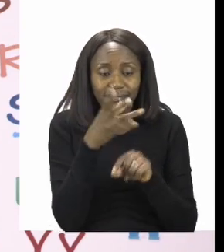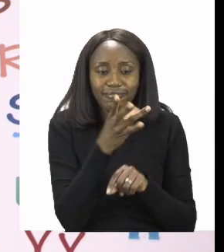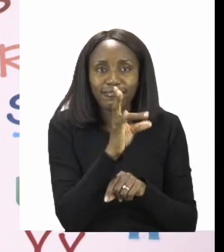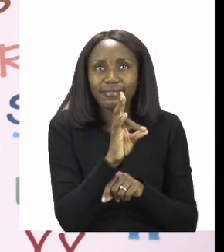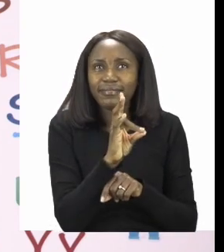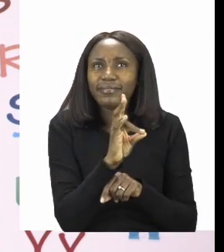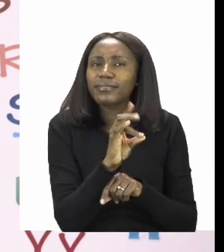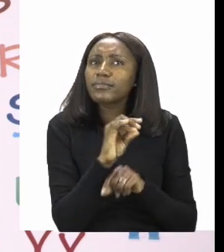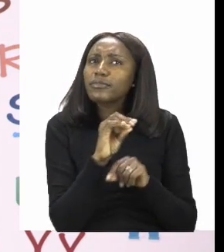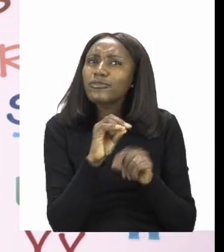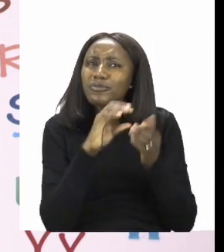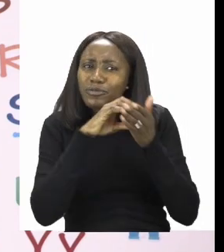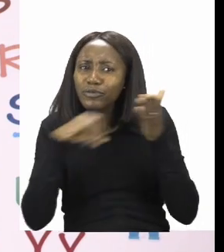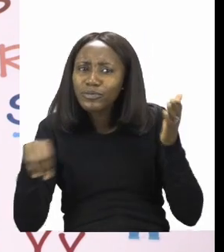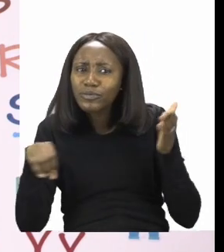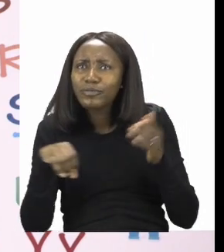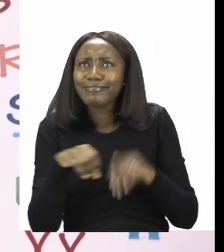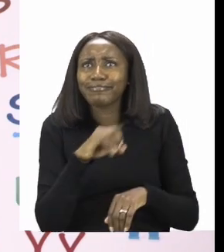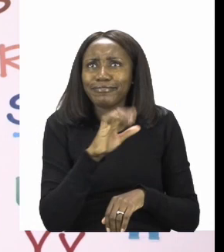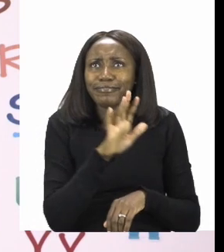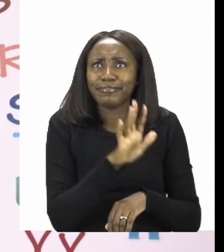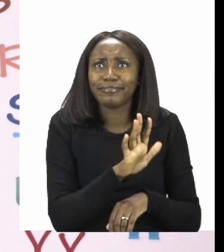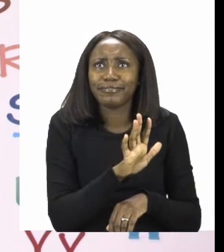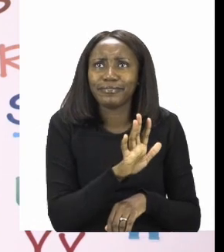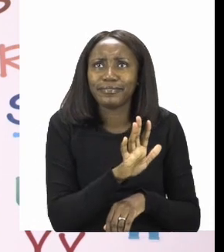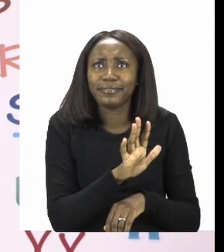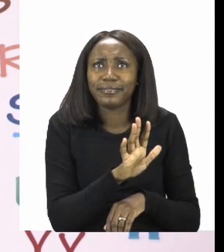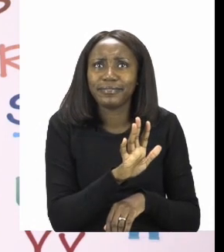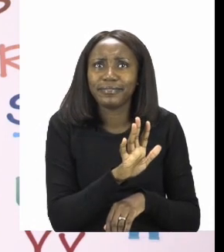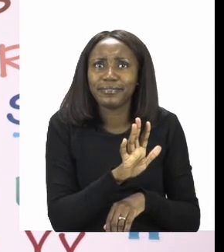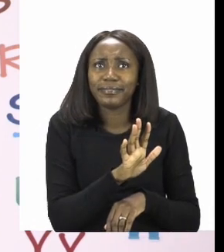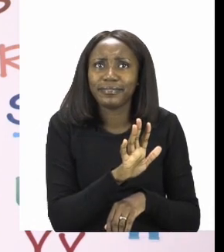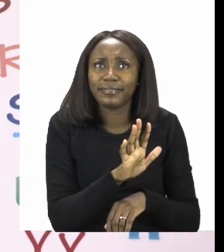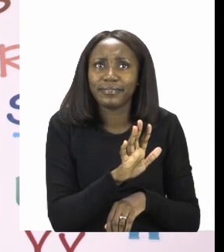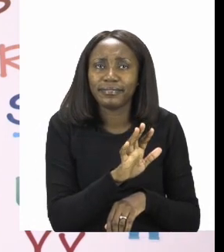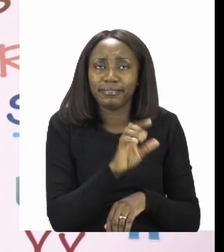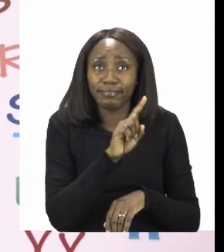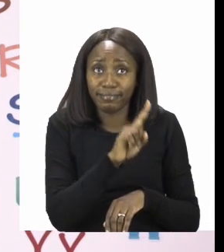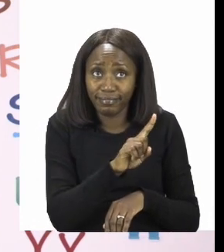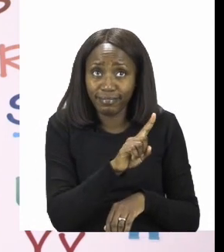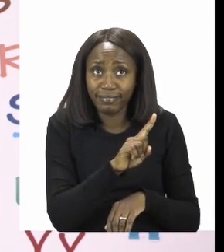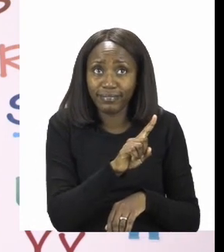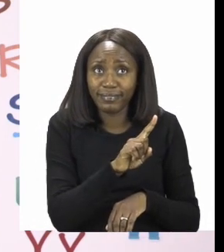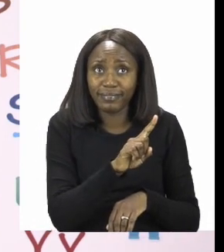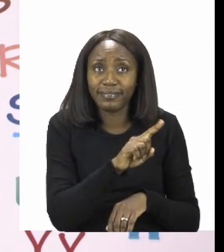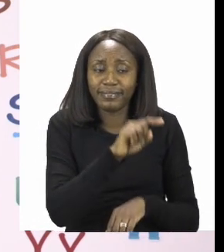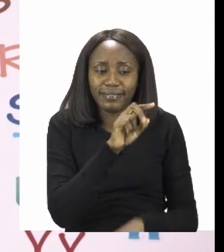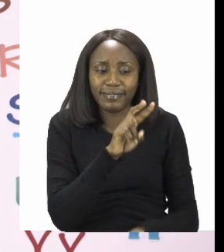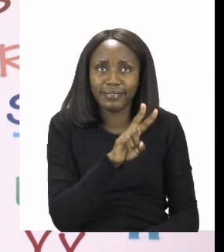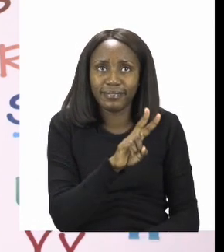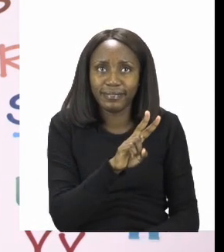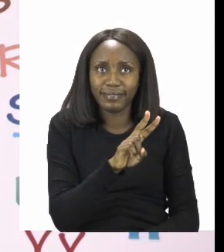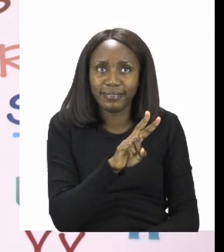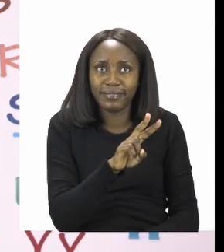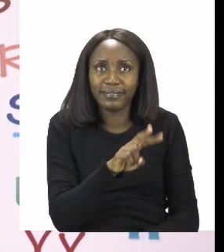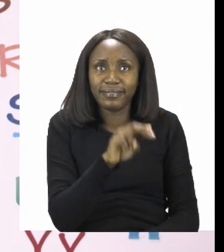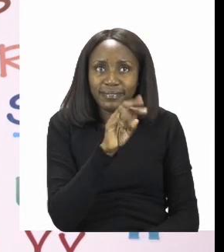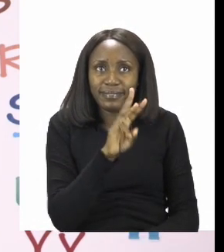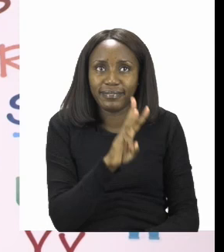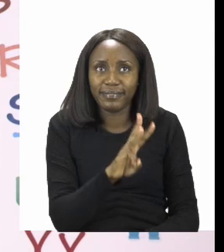take away 5. So let's take away. 1,